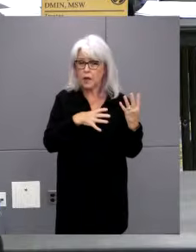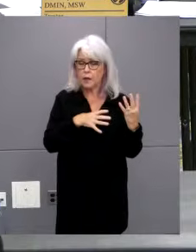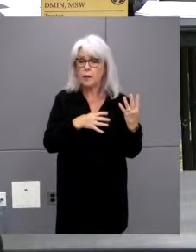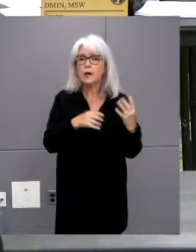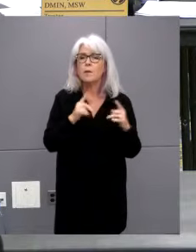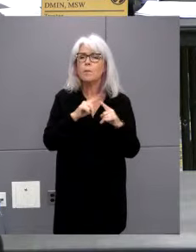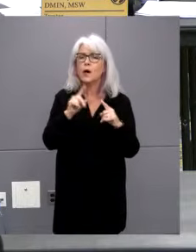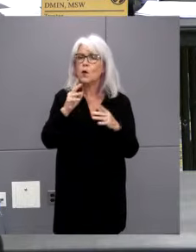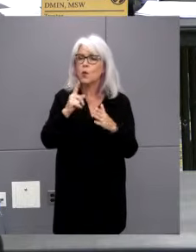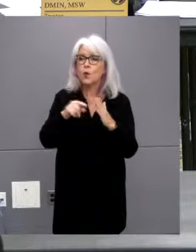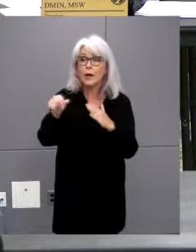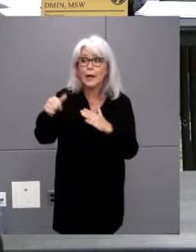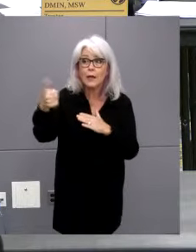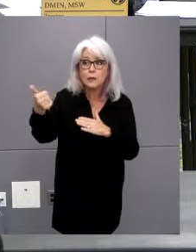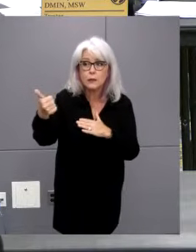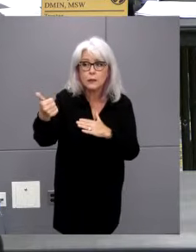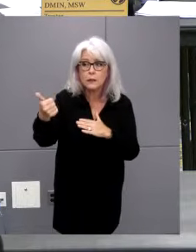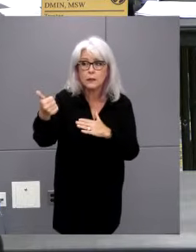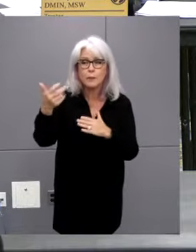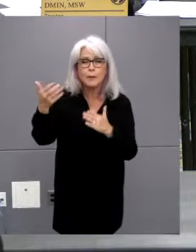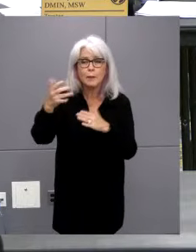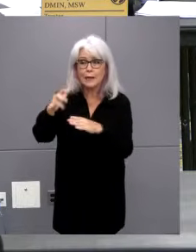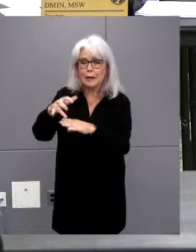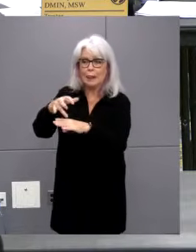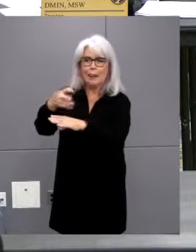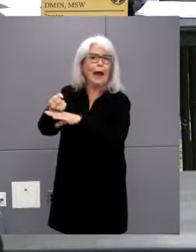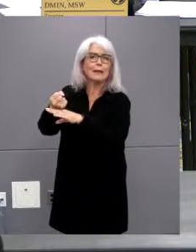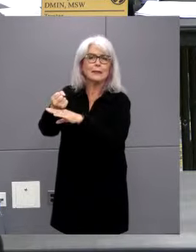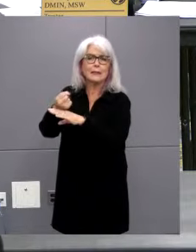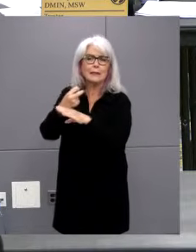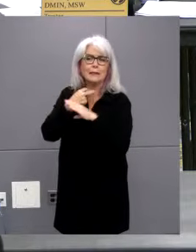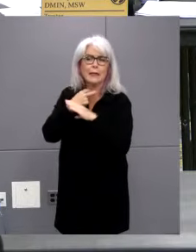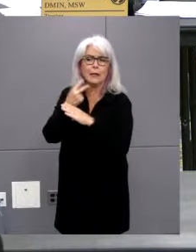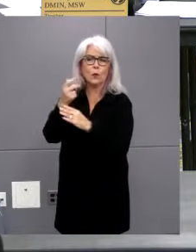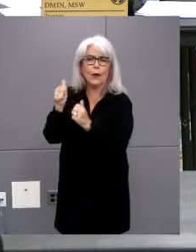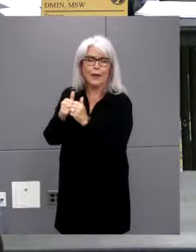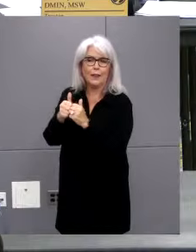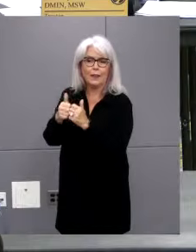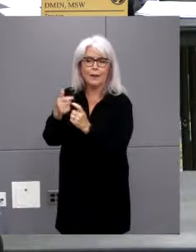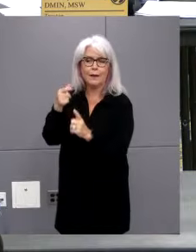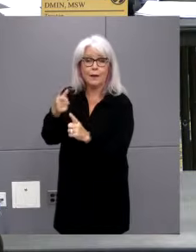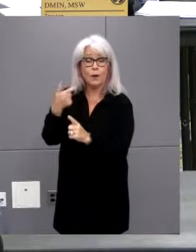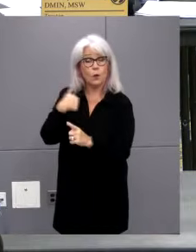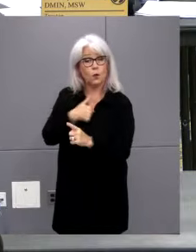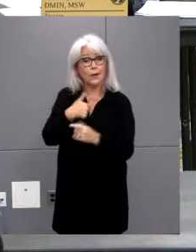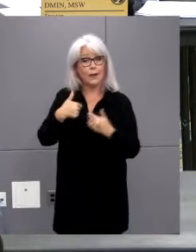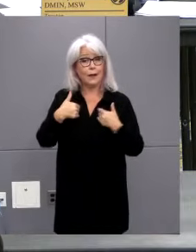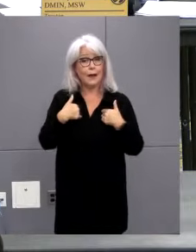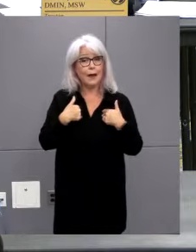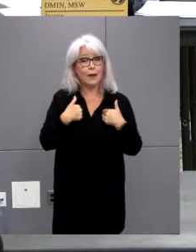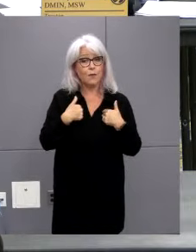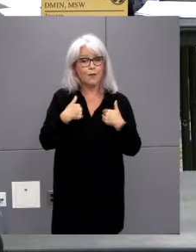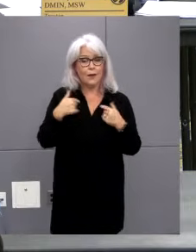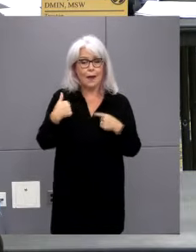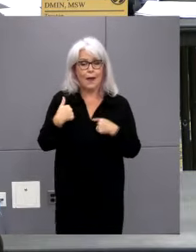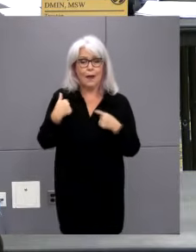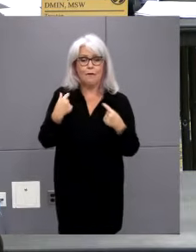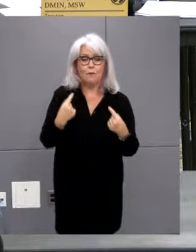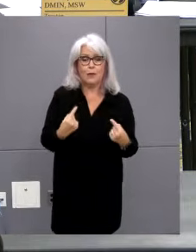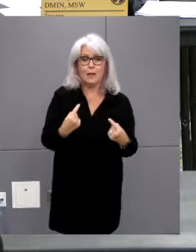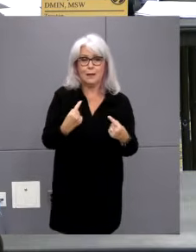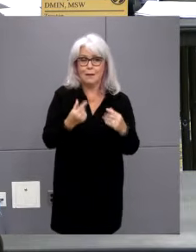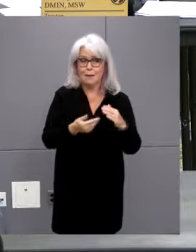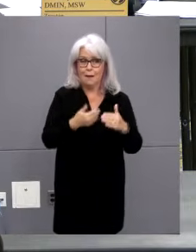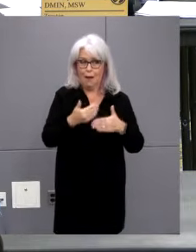what else is out there that we would get locked in? Because we have, again, been operating under